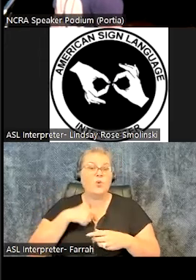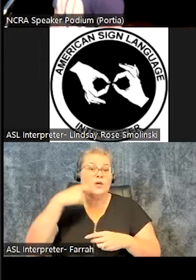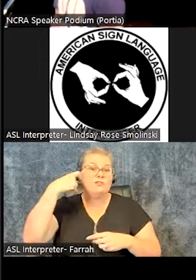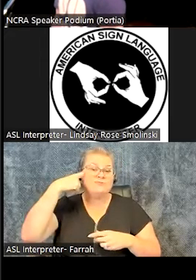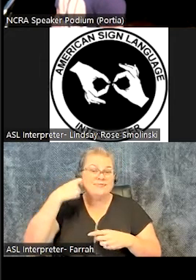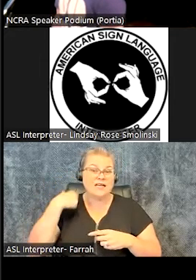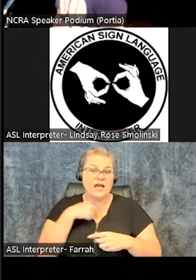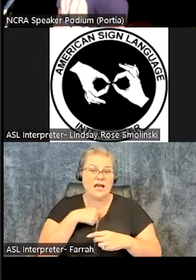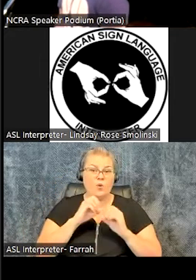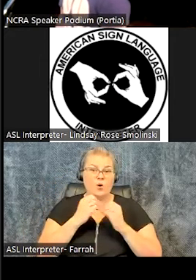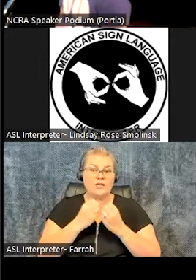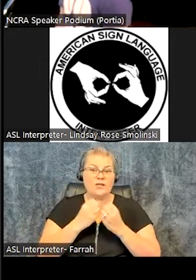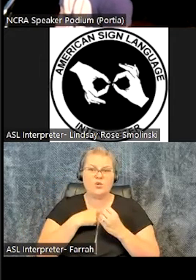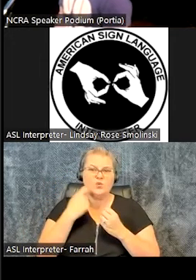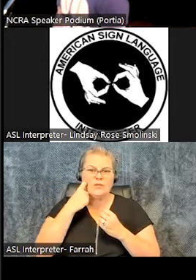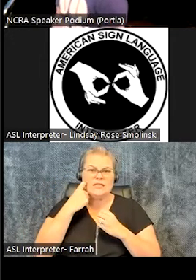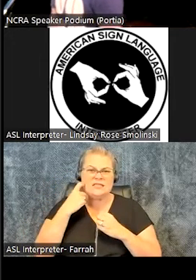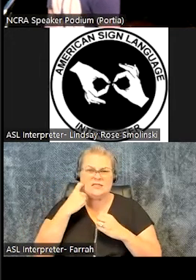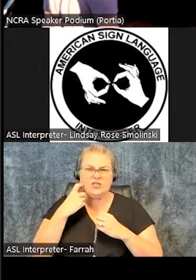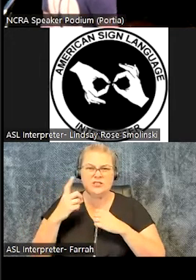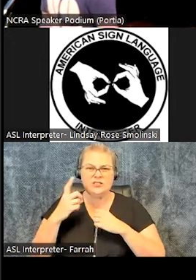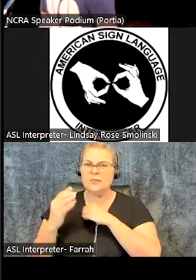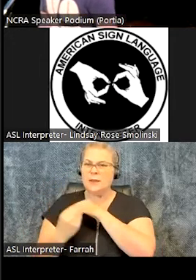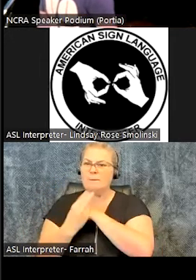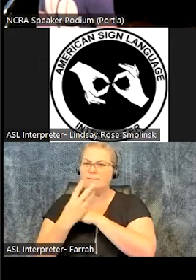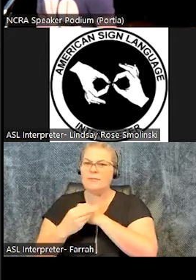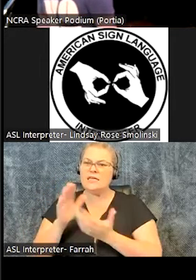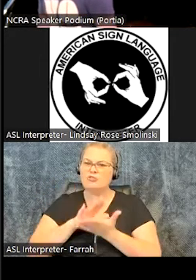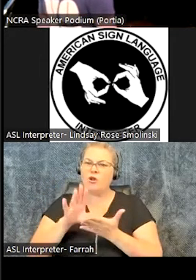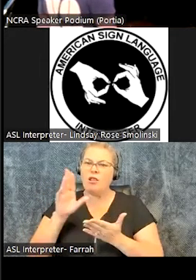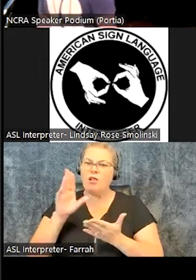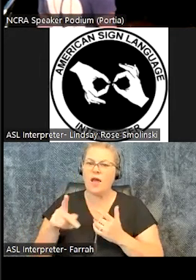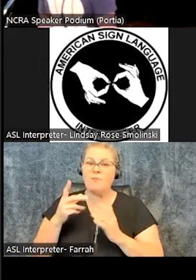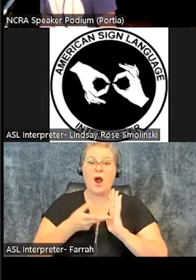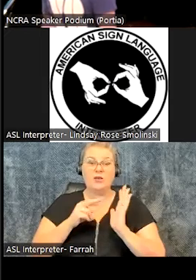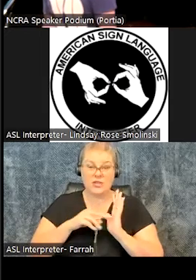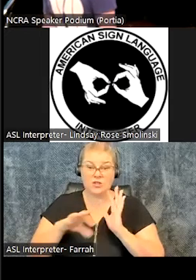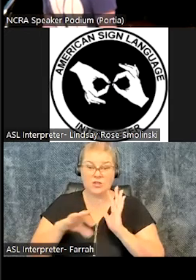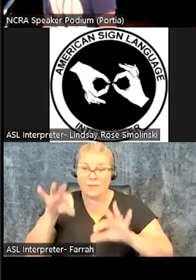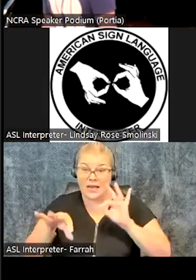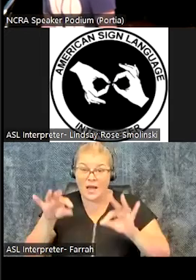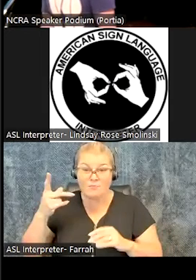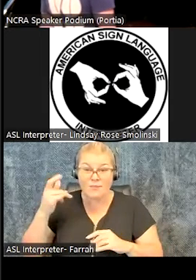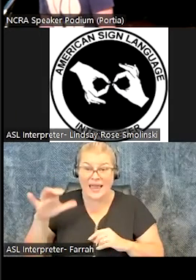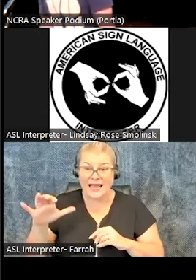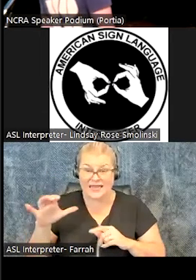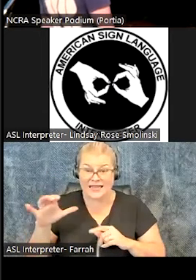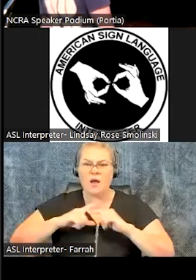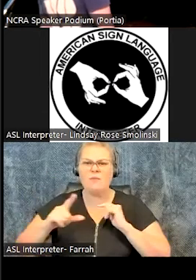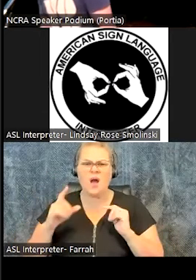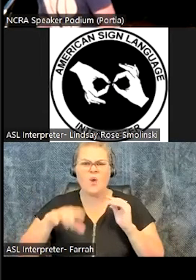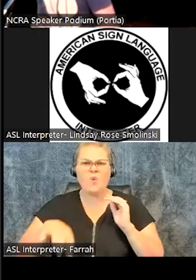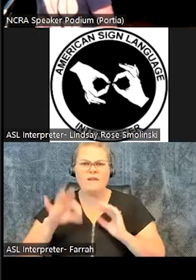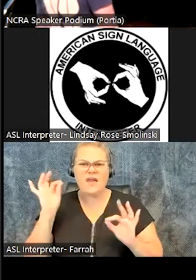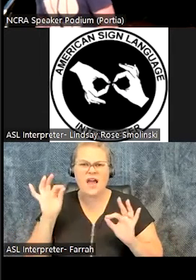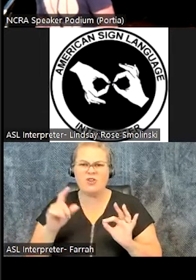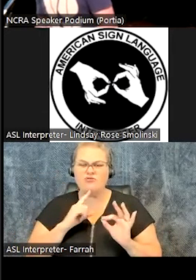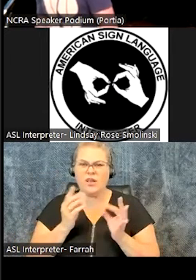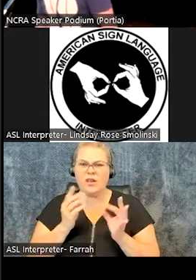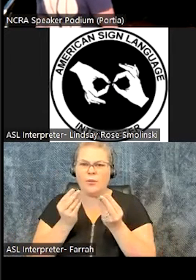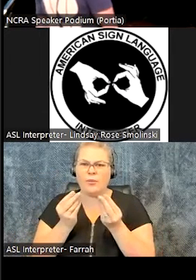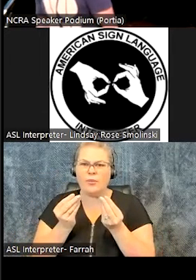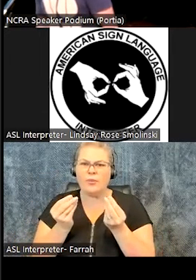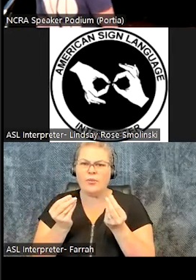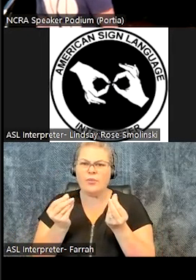organization did a beach cleanup, and our intention was to pick up plastics, but what we found was they had all disintegrated into